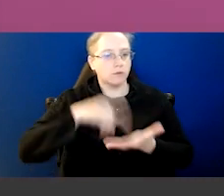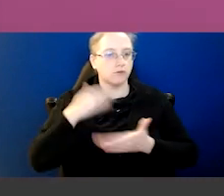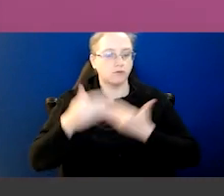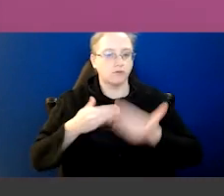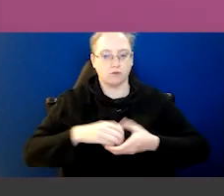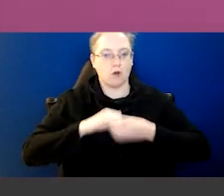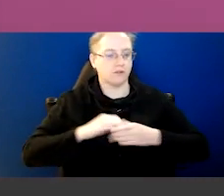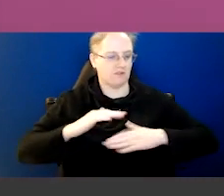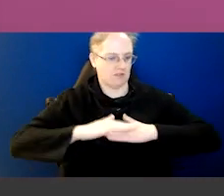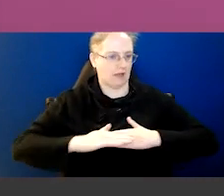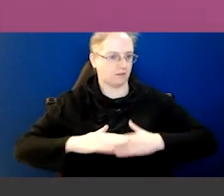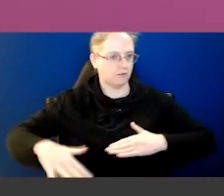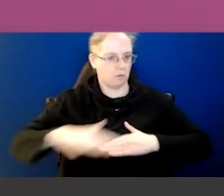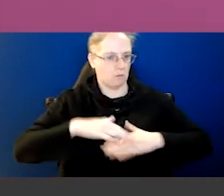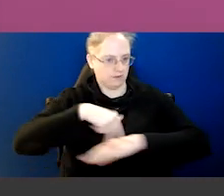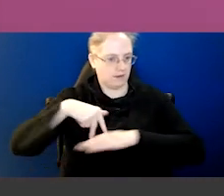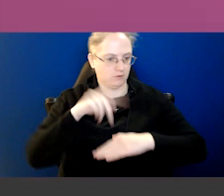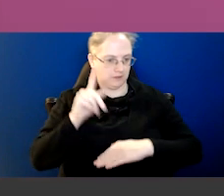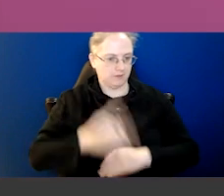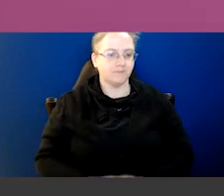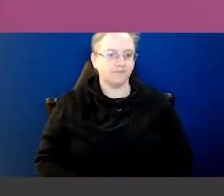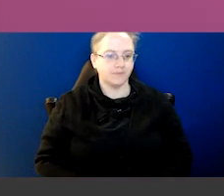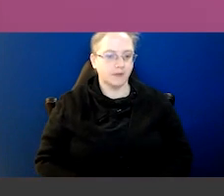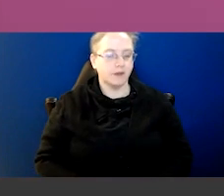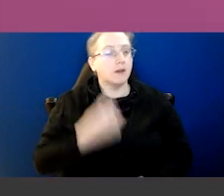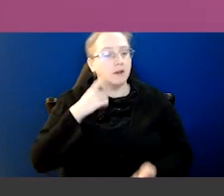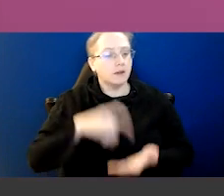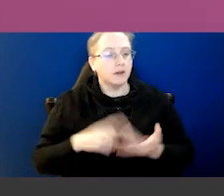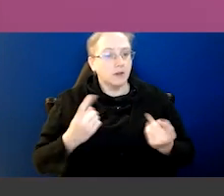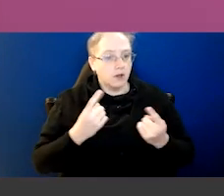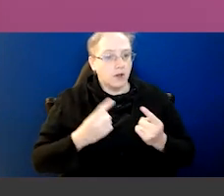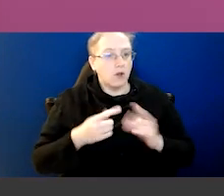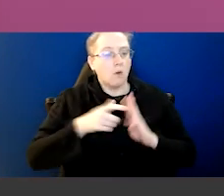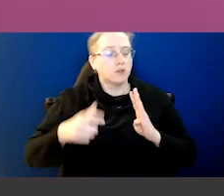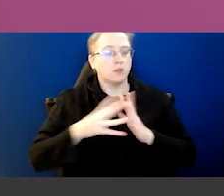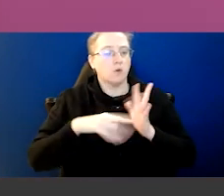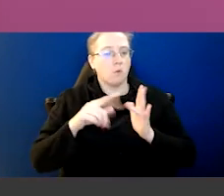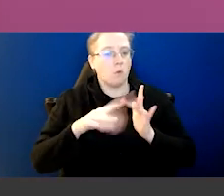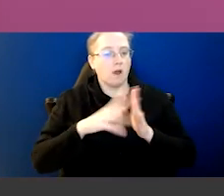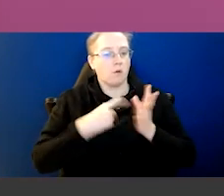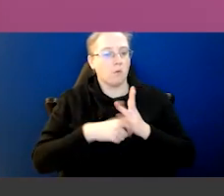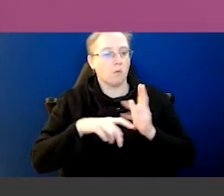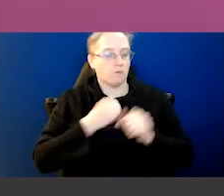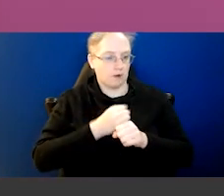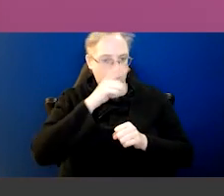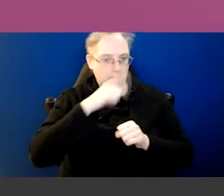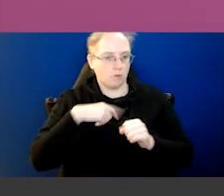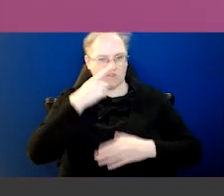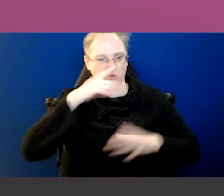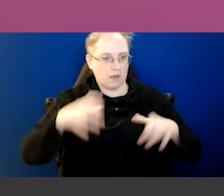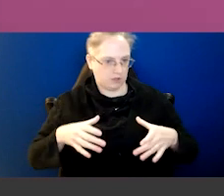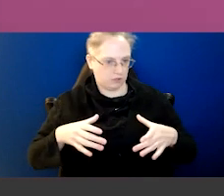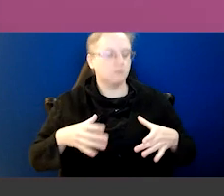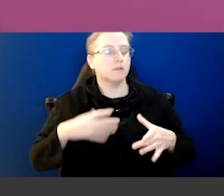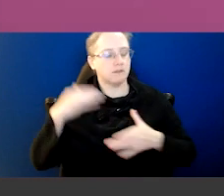we're conducting this webinar on today. I acknowledge the Wurundjeri Woi-wurrung people of the Kulin Nation as the traditional